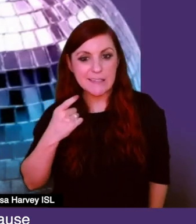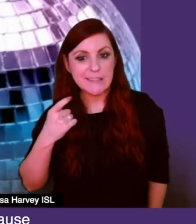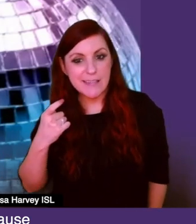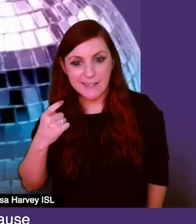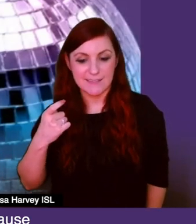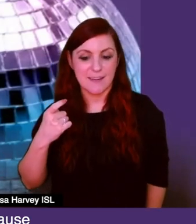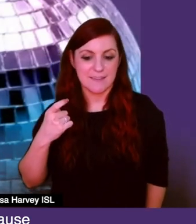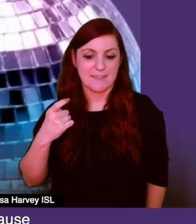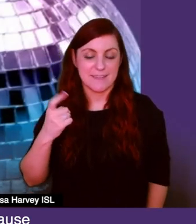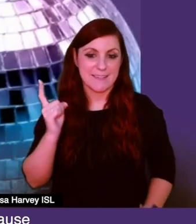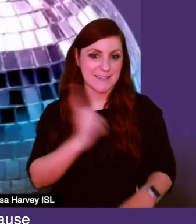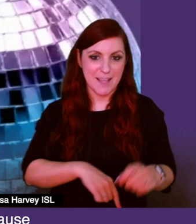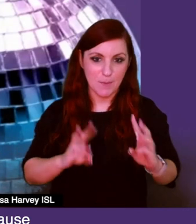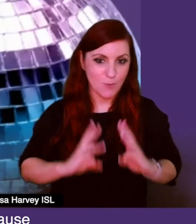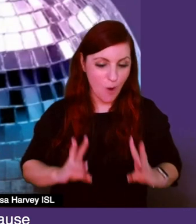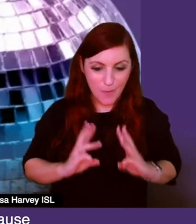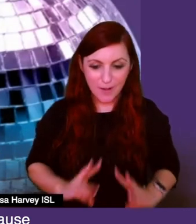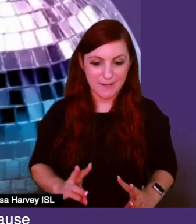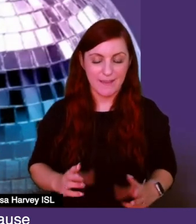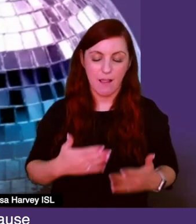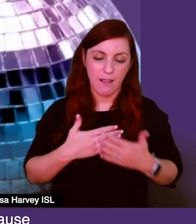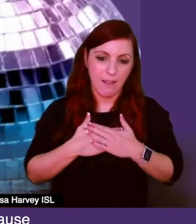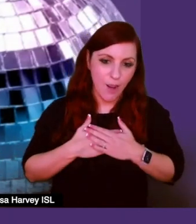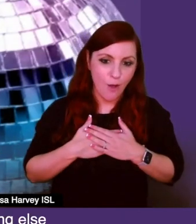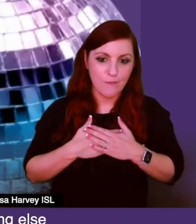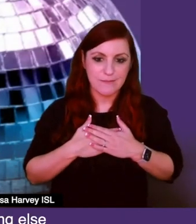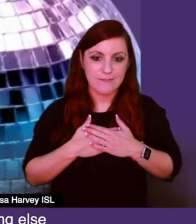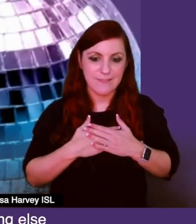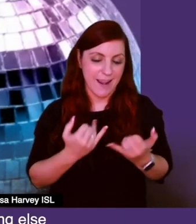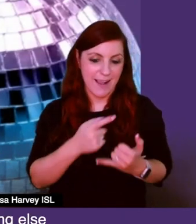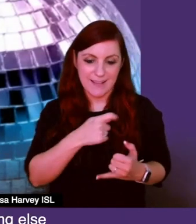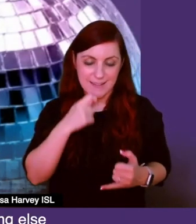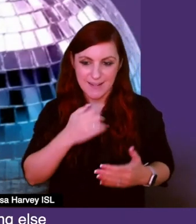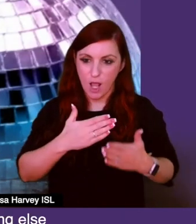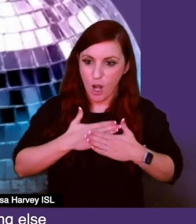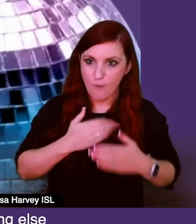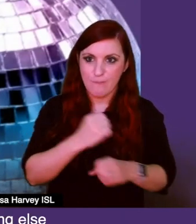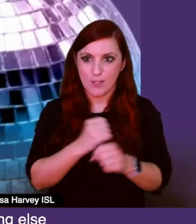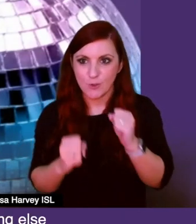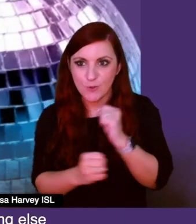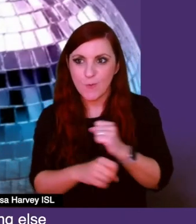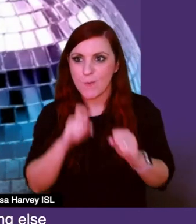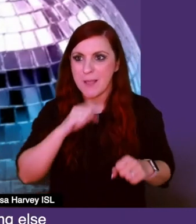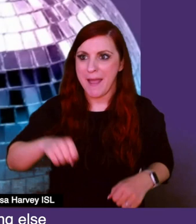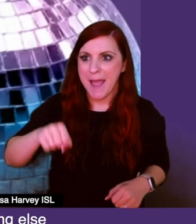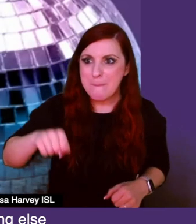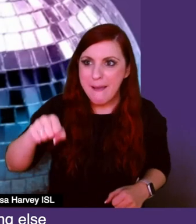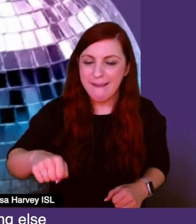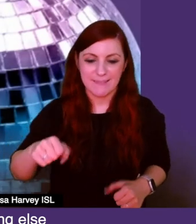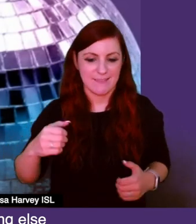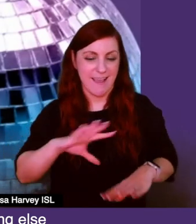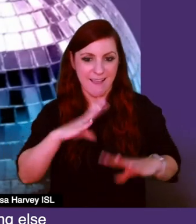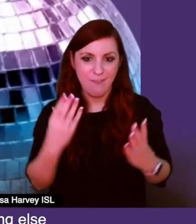addicted disabled woman that loved her. As I said, I love my shoes and my handbags